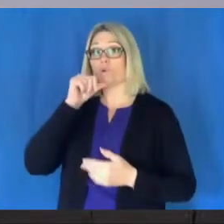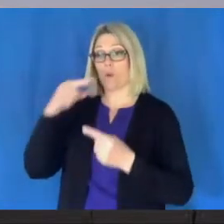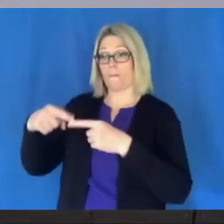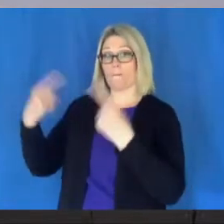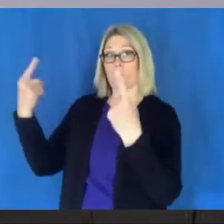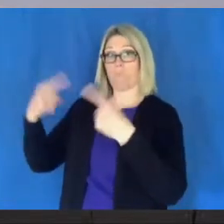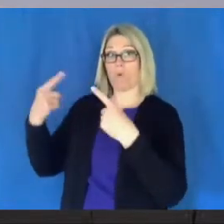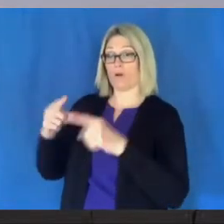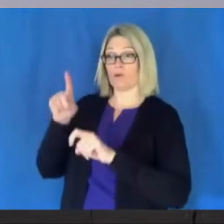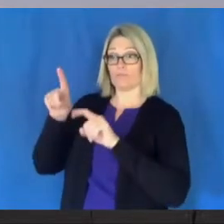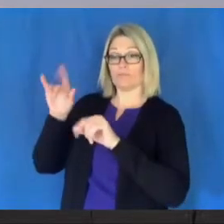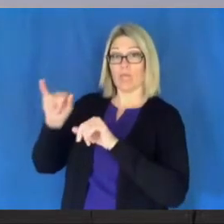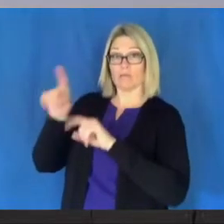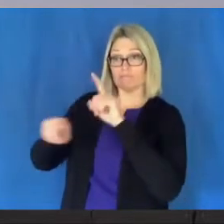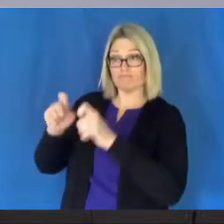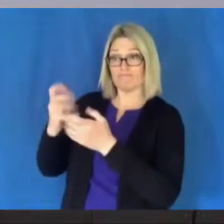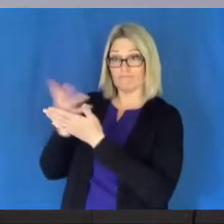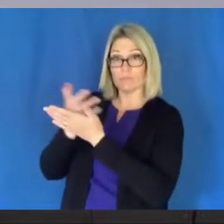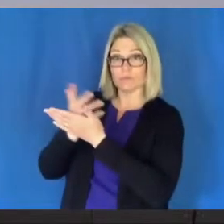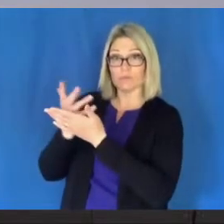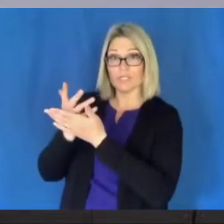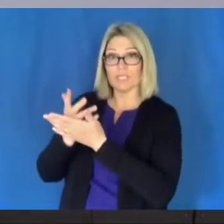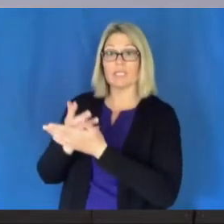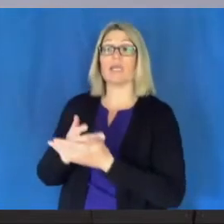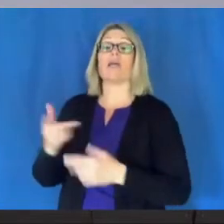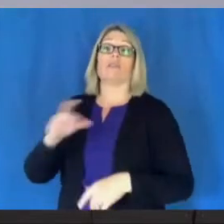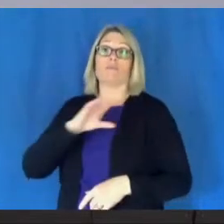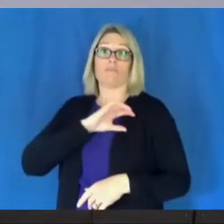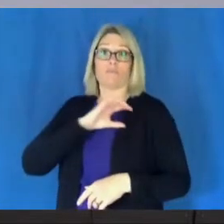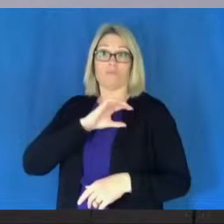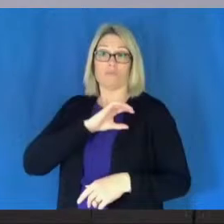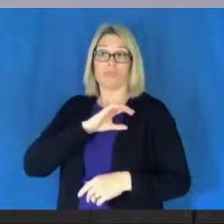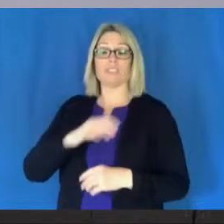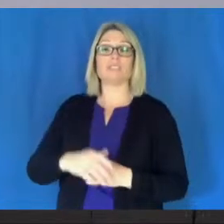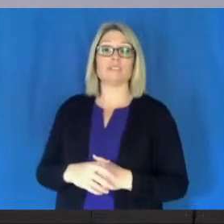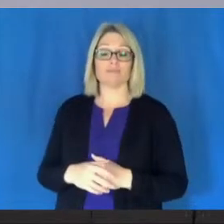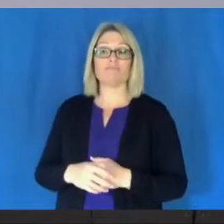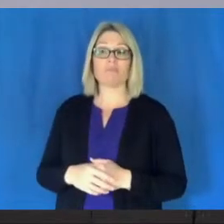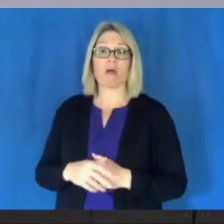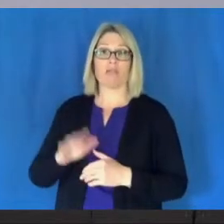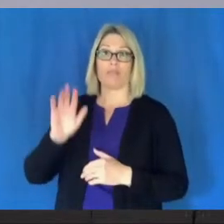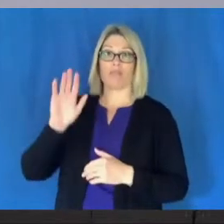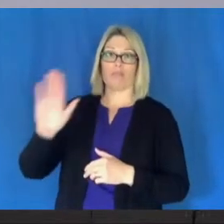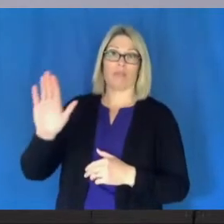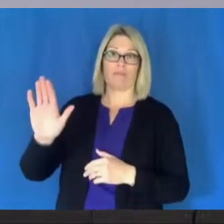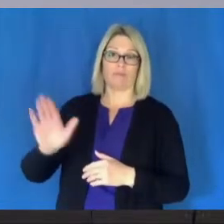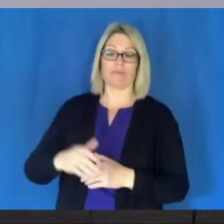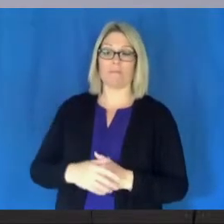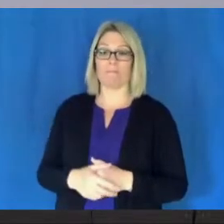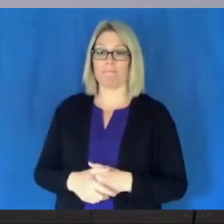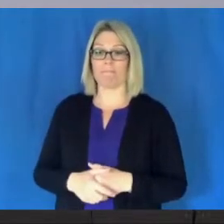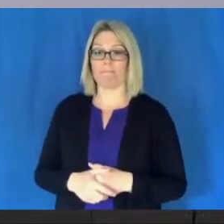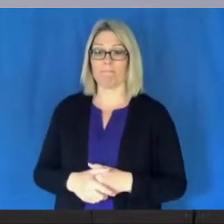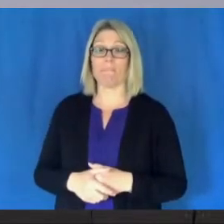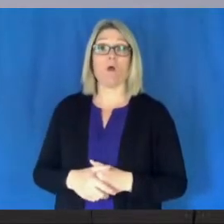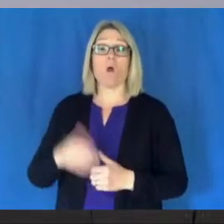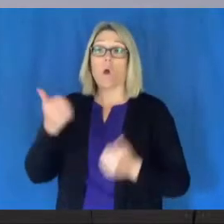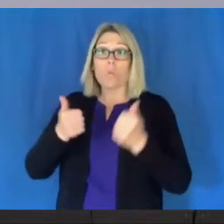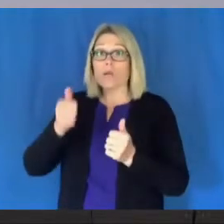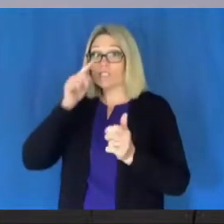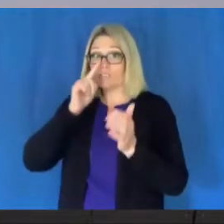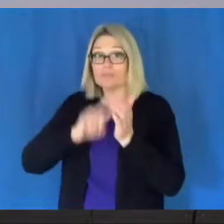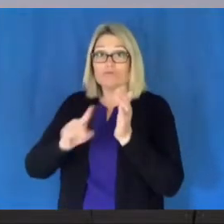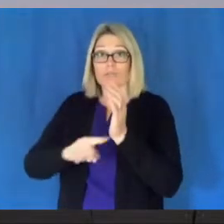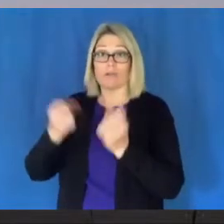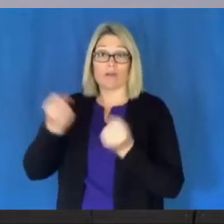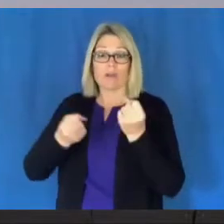are doing the screening and our enforcement colleagues, exactly which vehicles